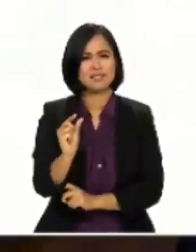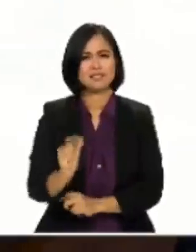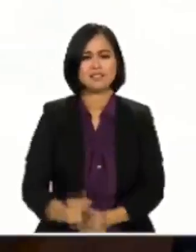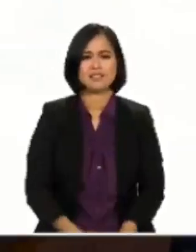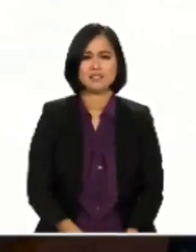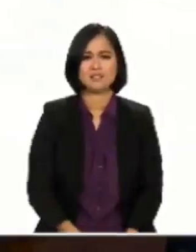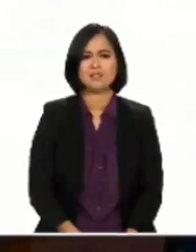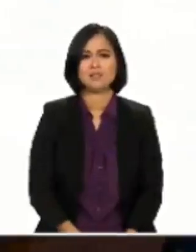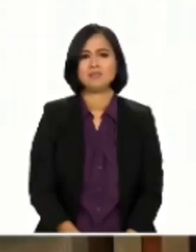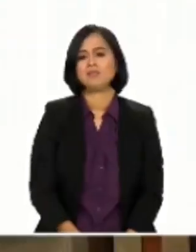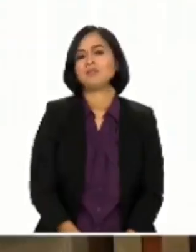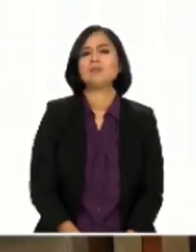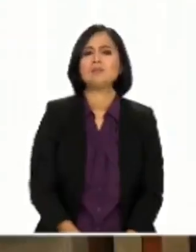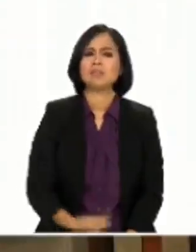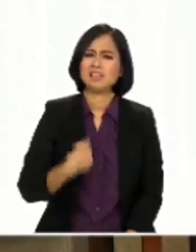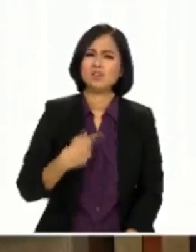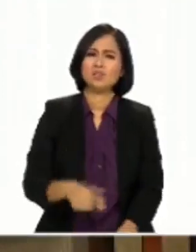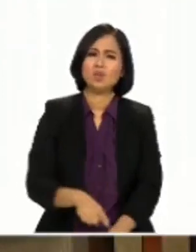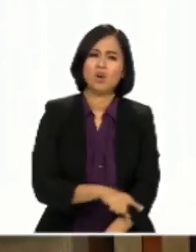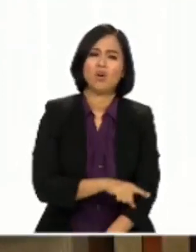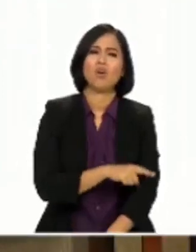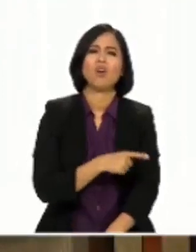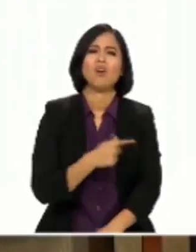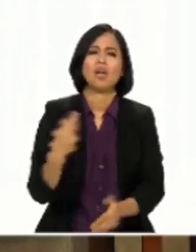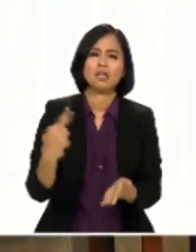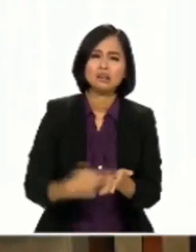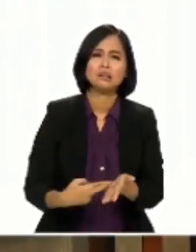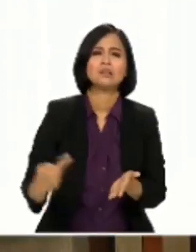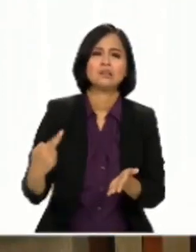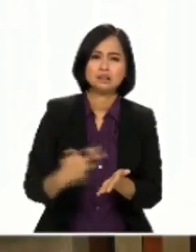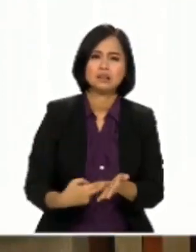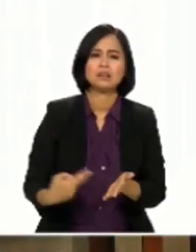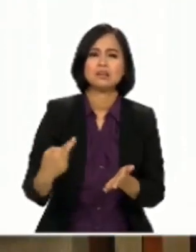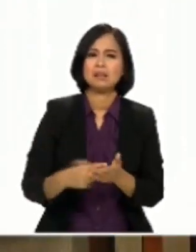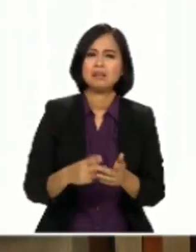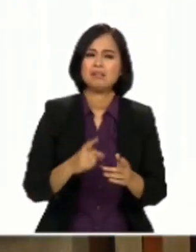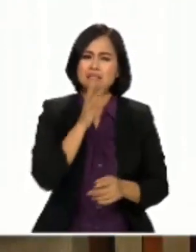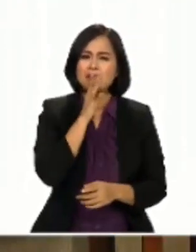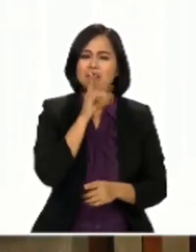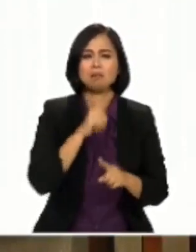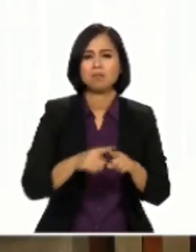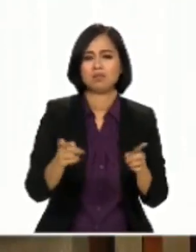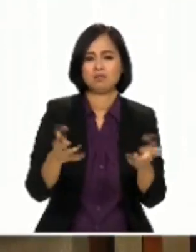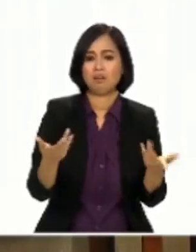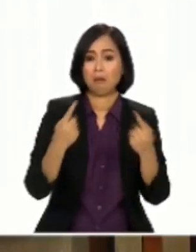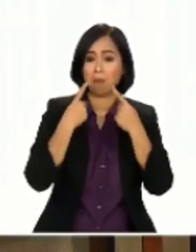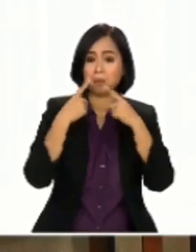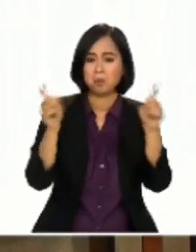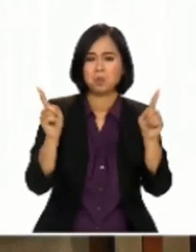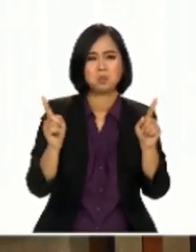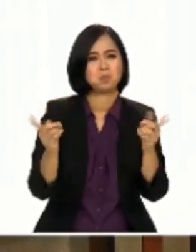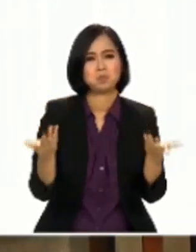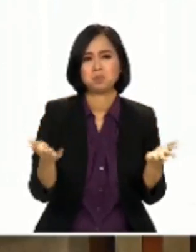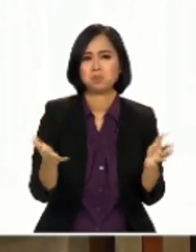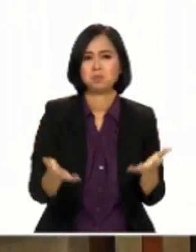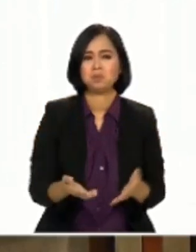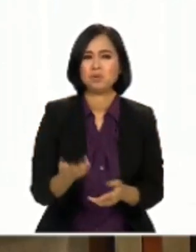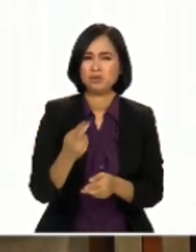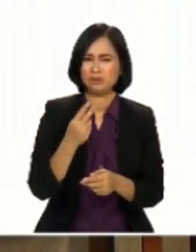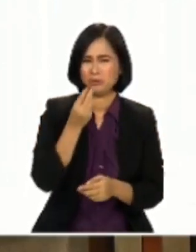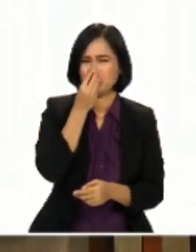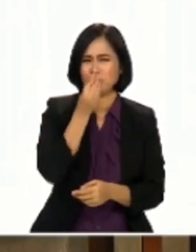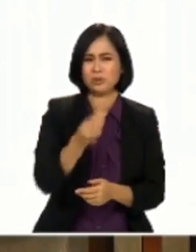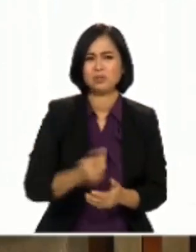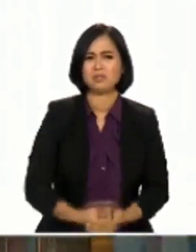We have long on rhetorics, but short of accomplishments. It's just that you,